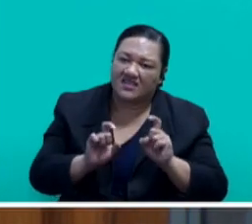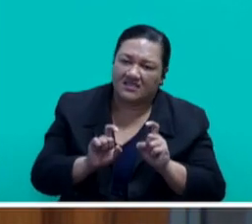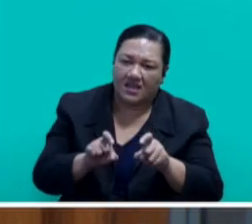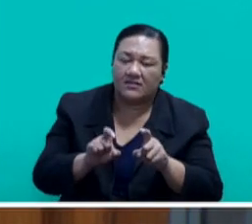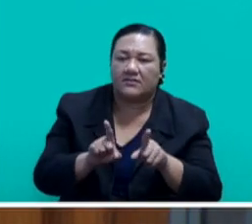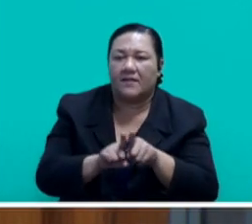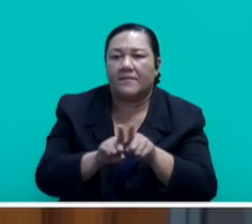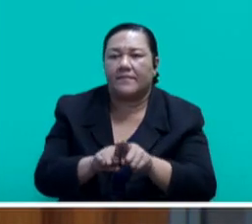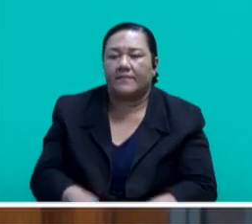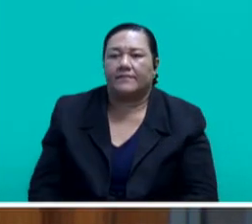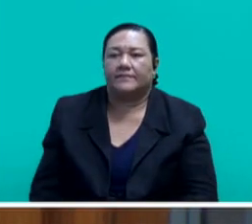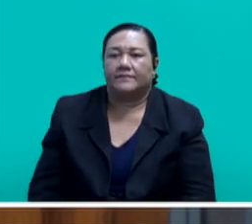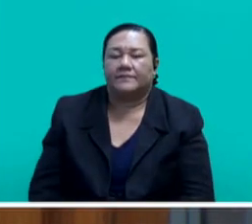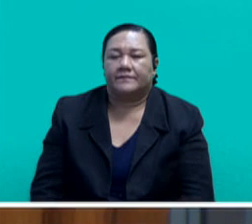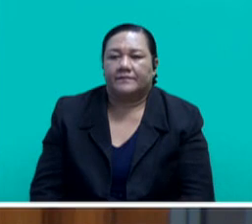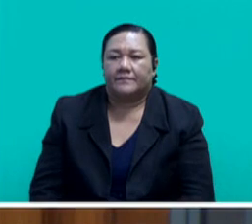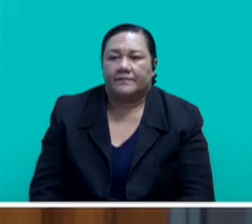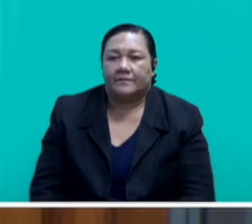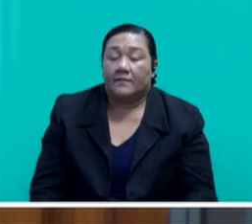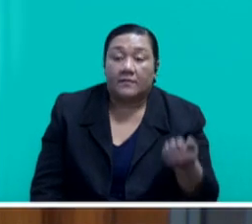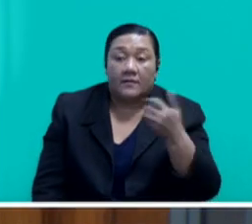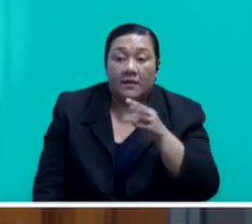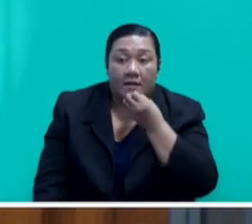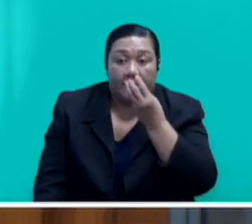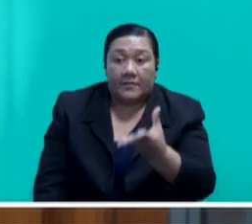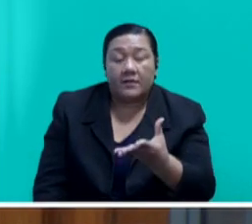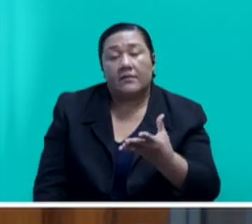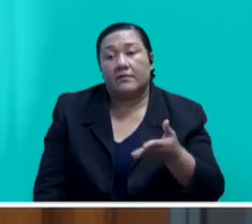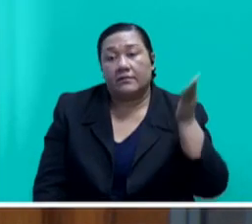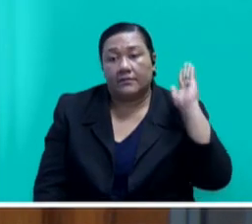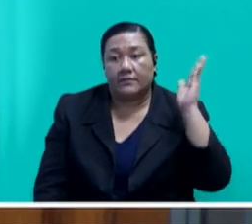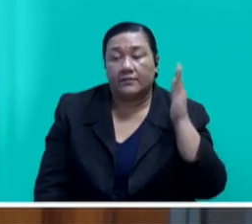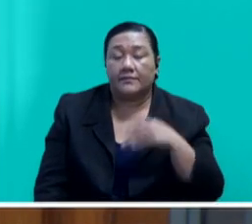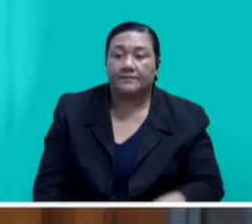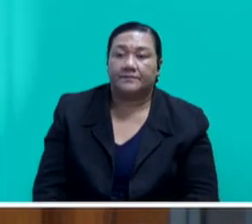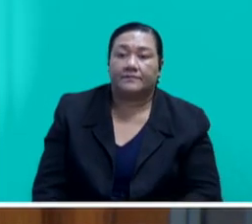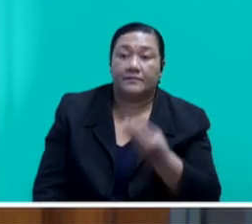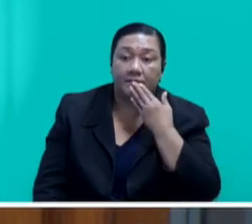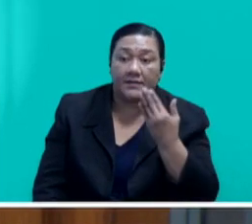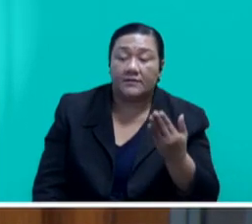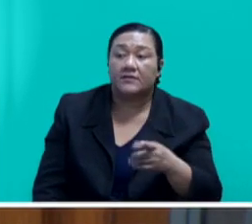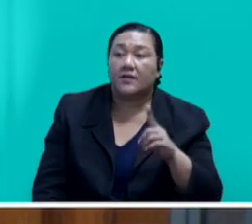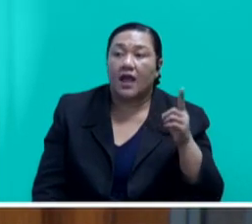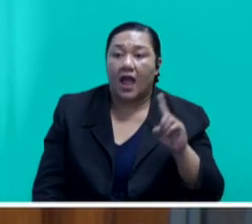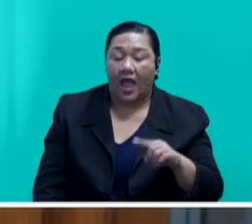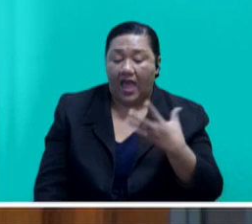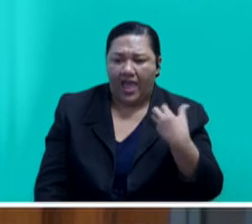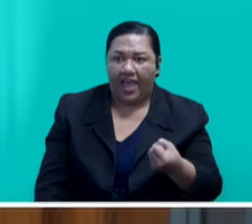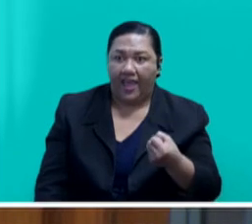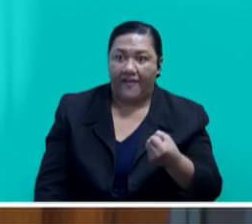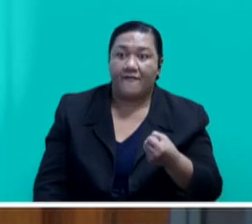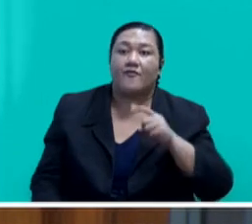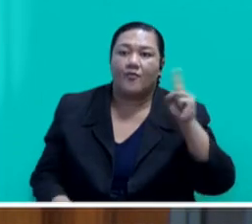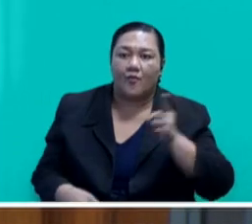sir, as I had mentioned in my maiden speech, I hold a portfolio that is most dear